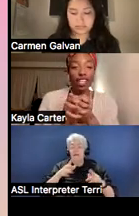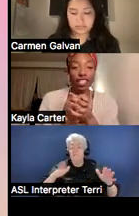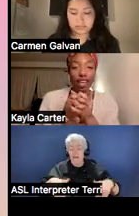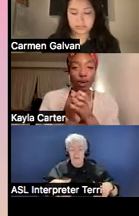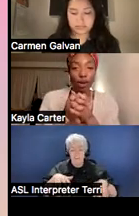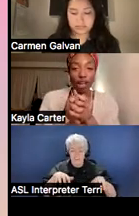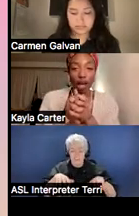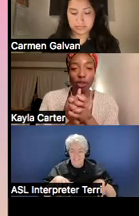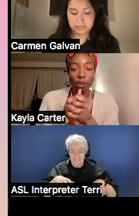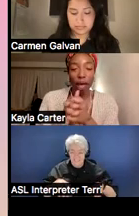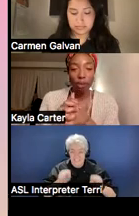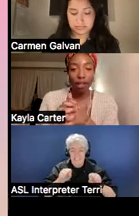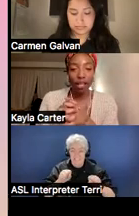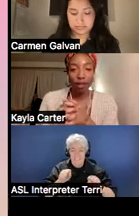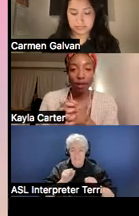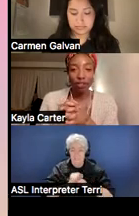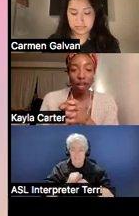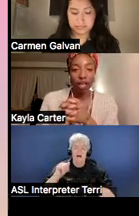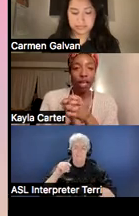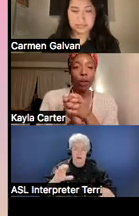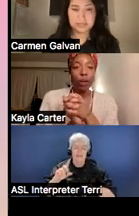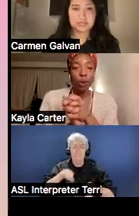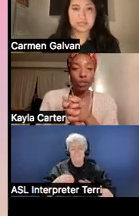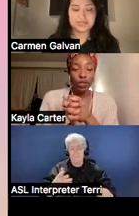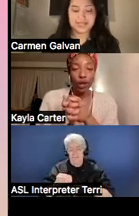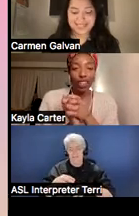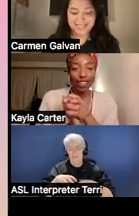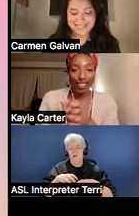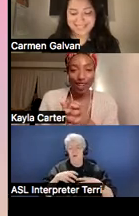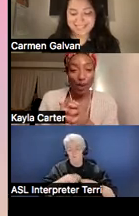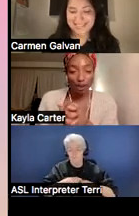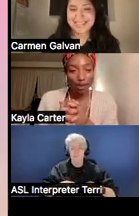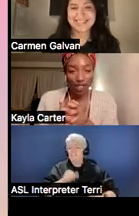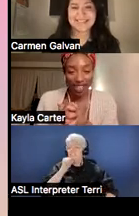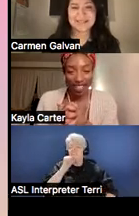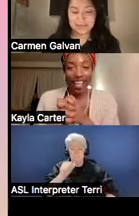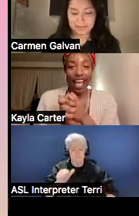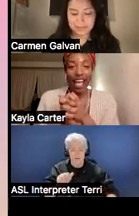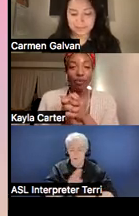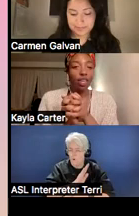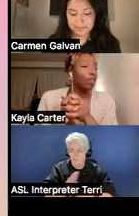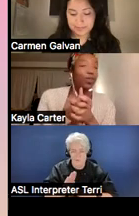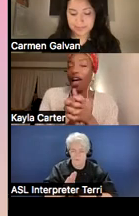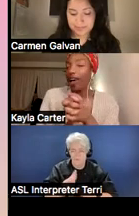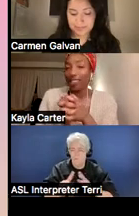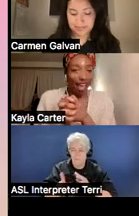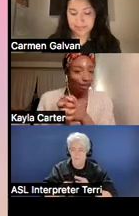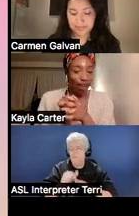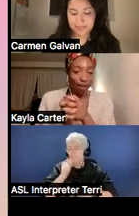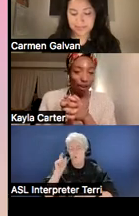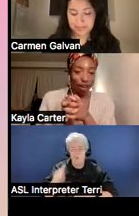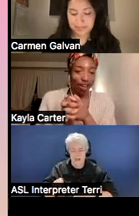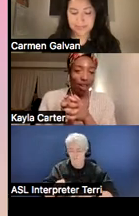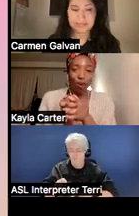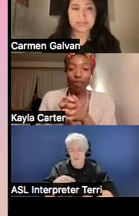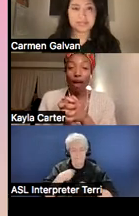never attended a workshop from BIPOC Death and Grief Talk, we want you to know that this is not a corporate retreat. You do not need to have your